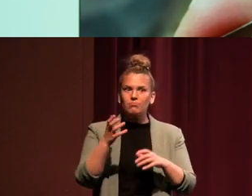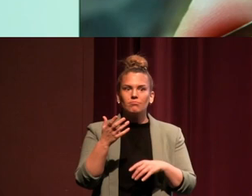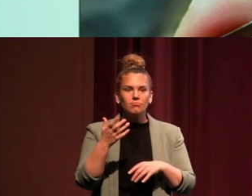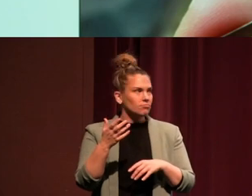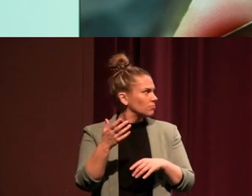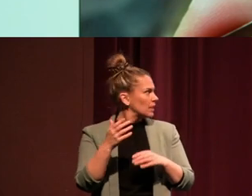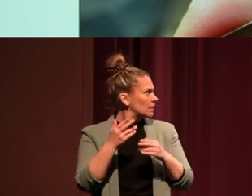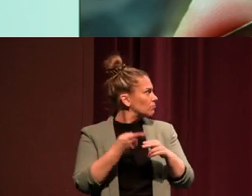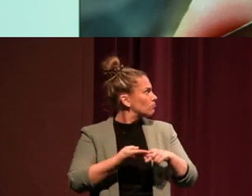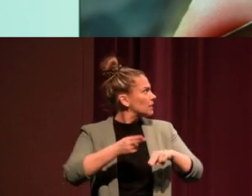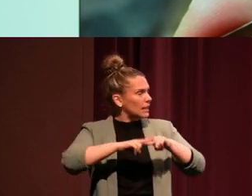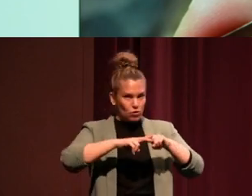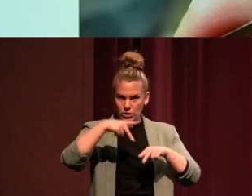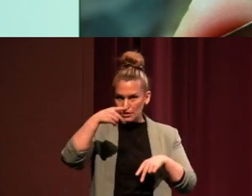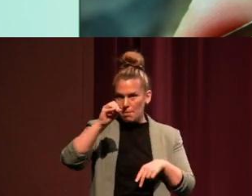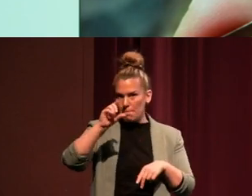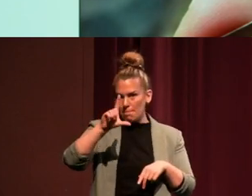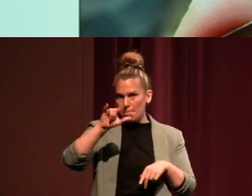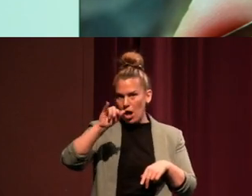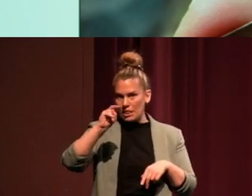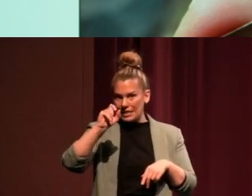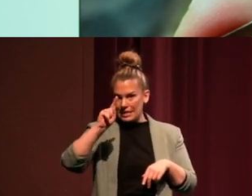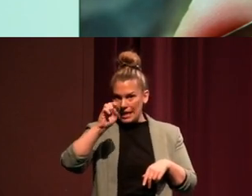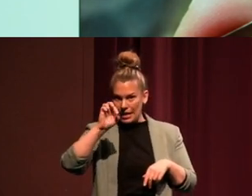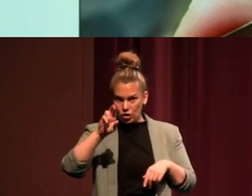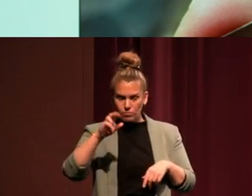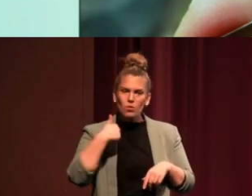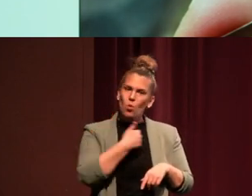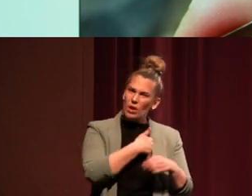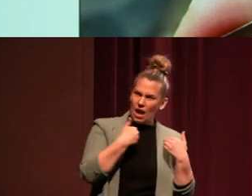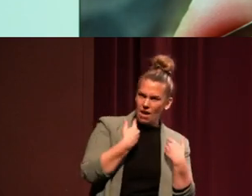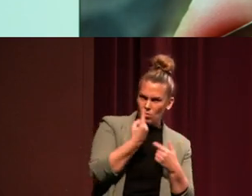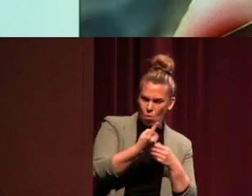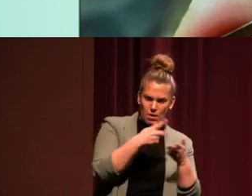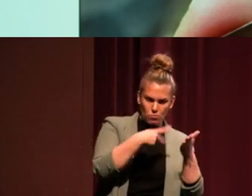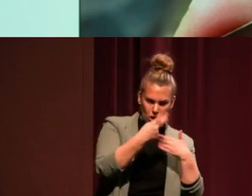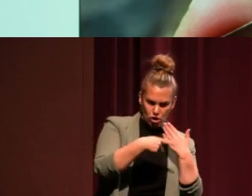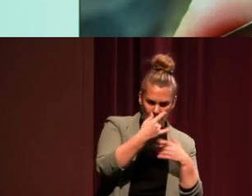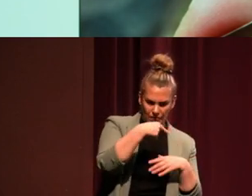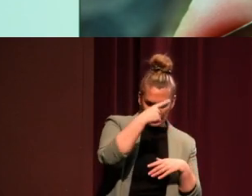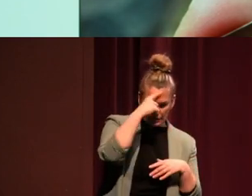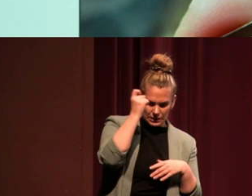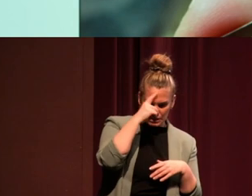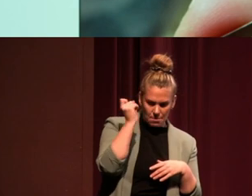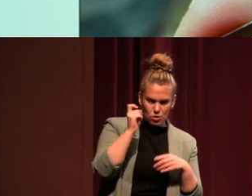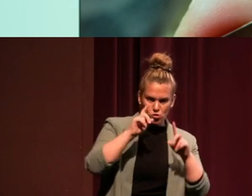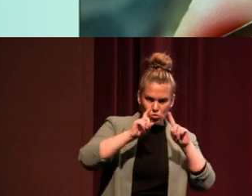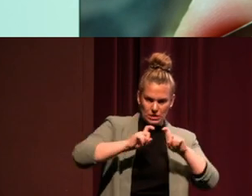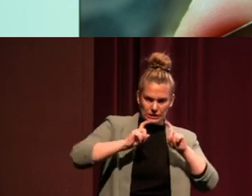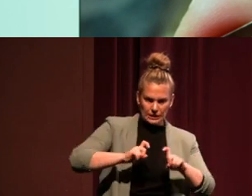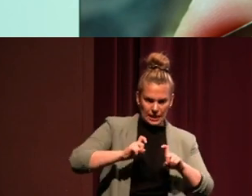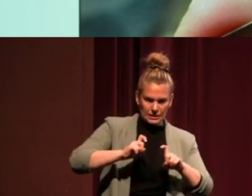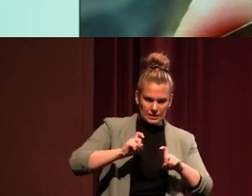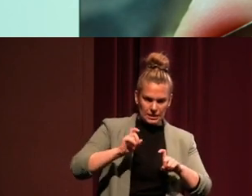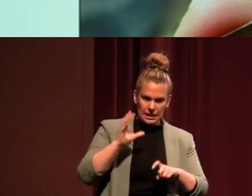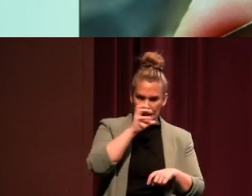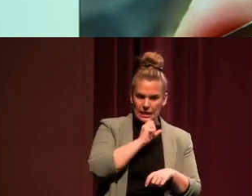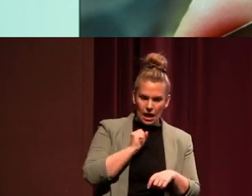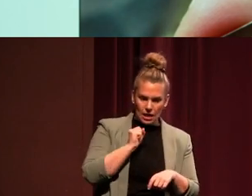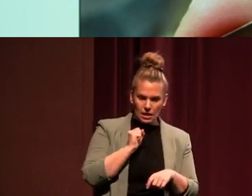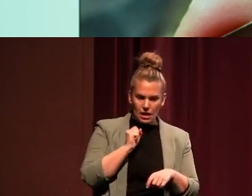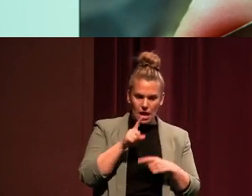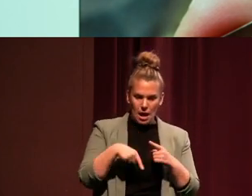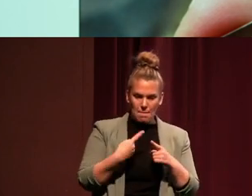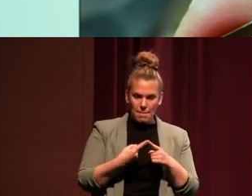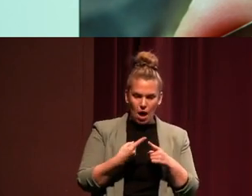a larger research project beginning this summer to test hypotheses about the influence of thinning on diversity of